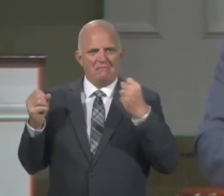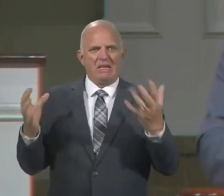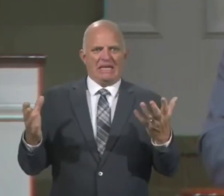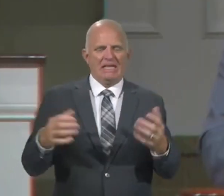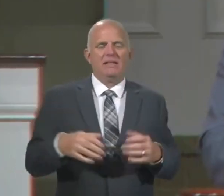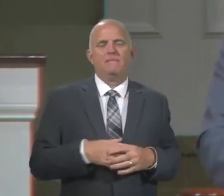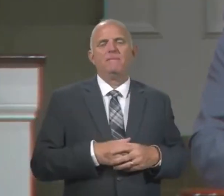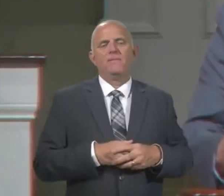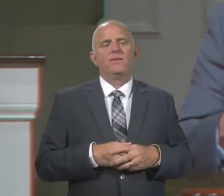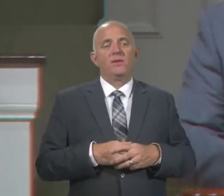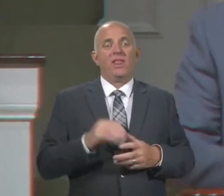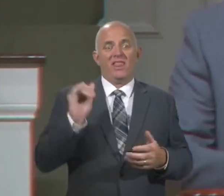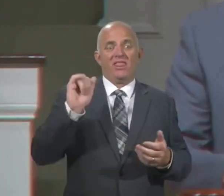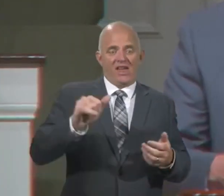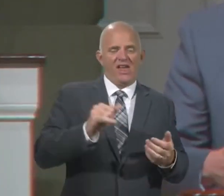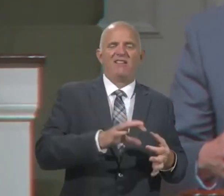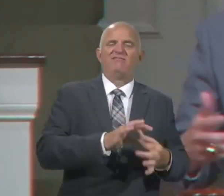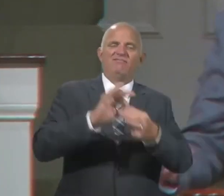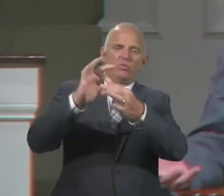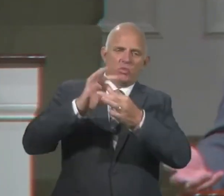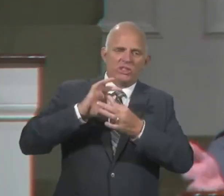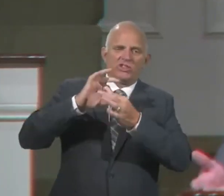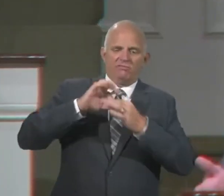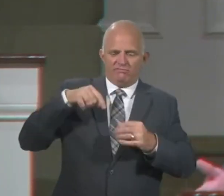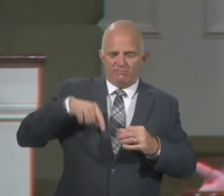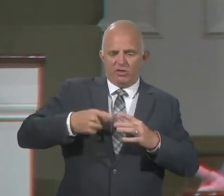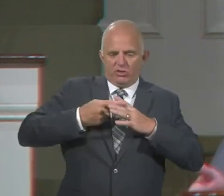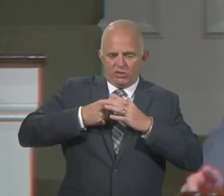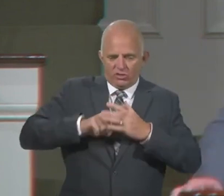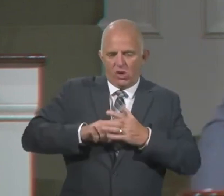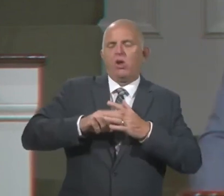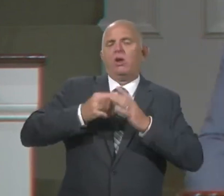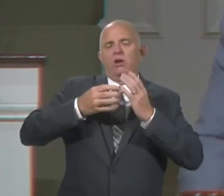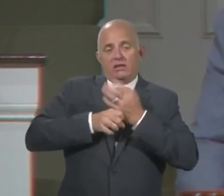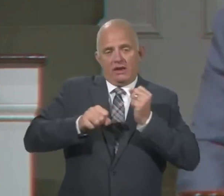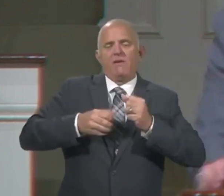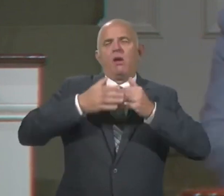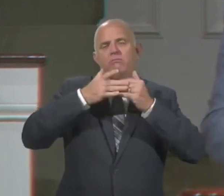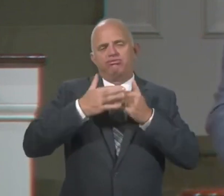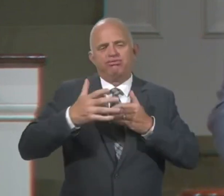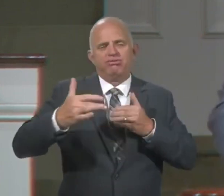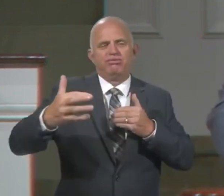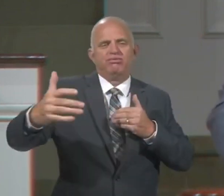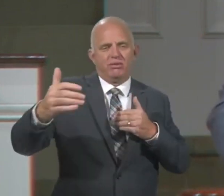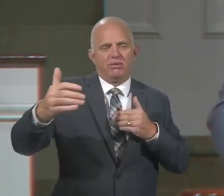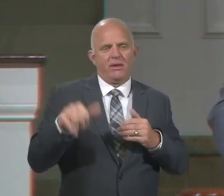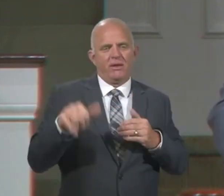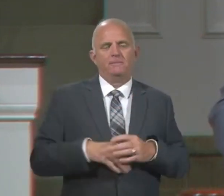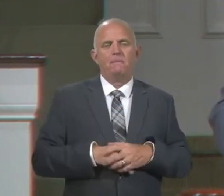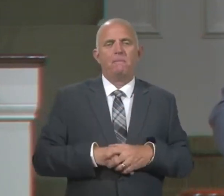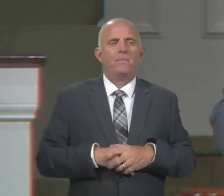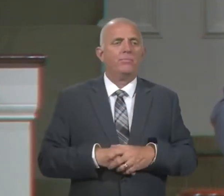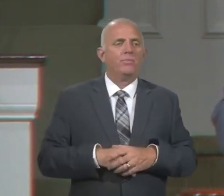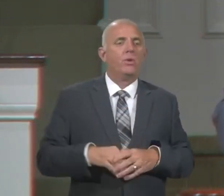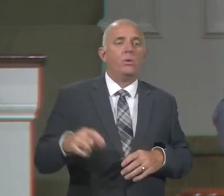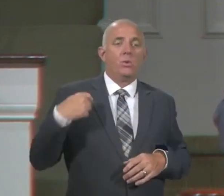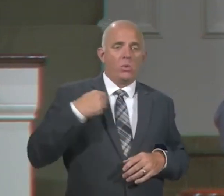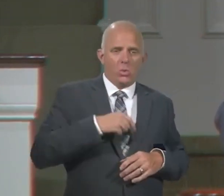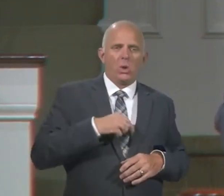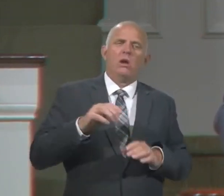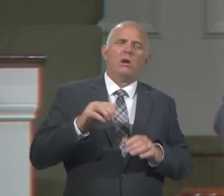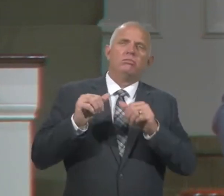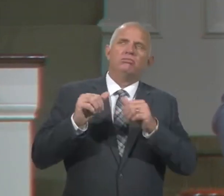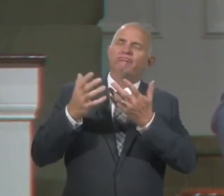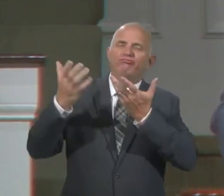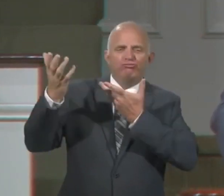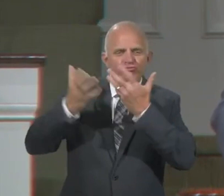that relationship with God from salvation continues as a child of God, and as we talk to God as our Father